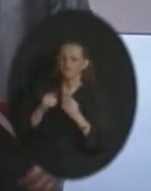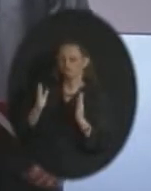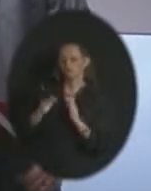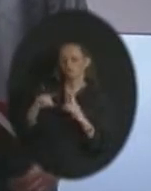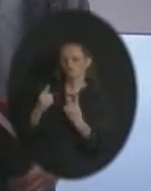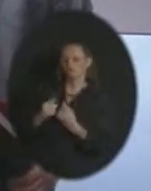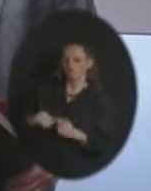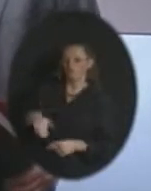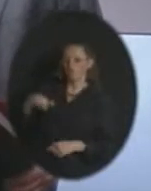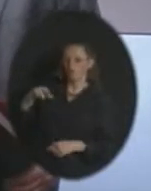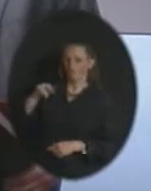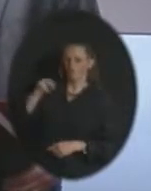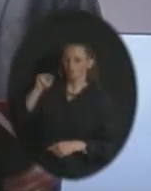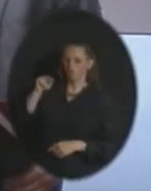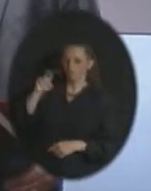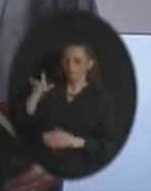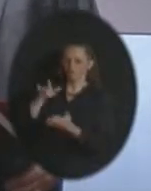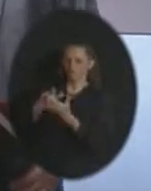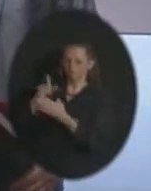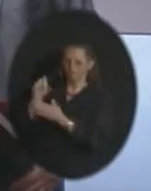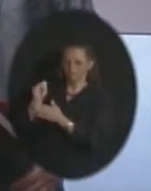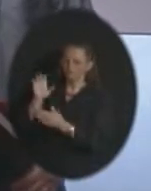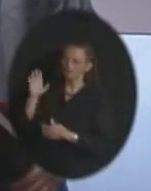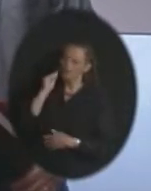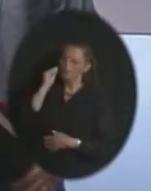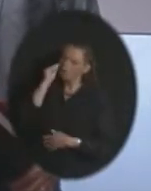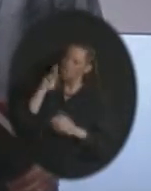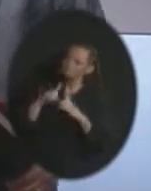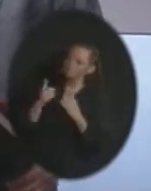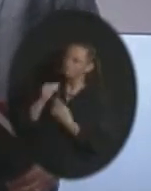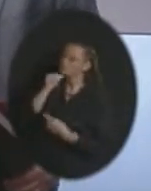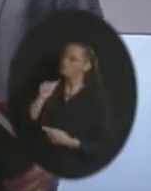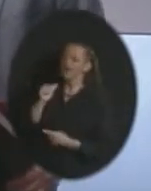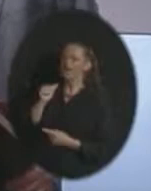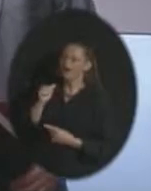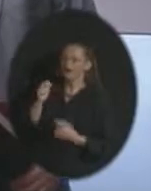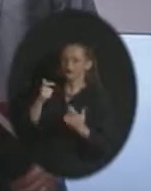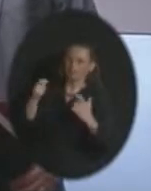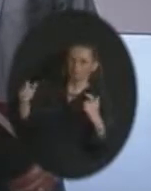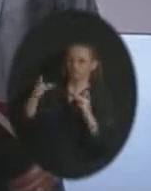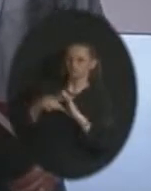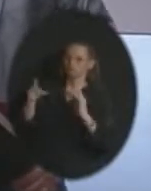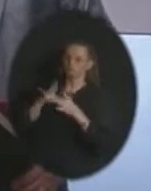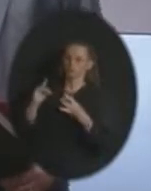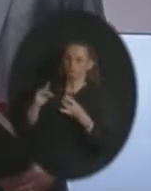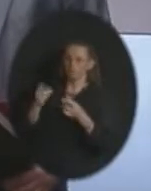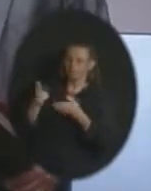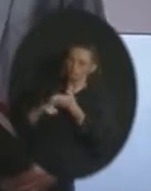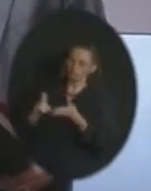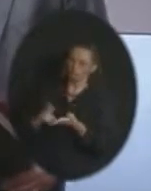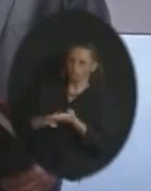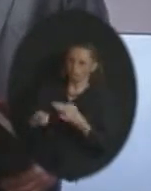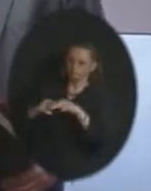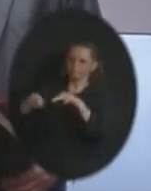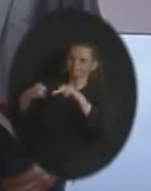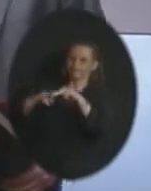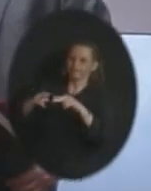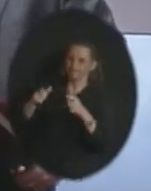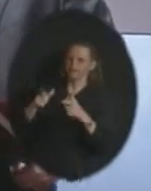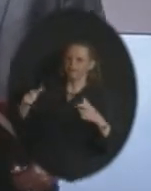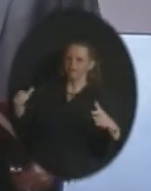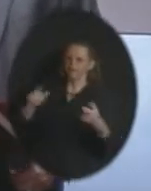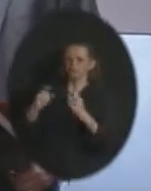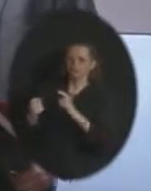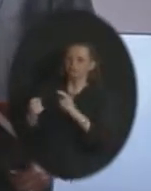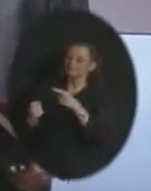Central Kansas. Her hometown district was not a story of enrollment growth and boundary changes, as she has shared with us that the same 17 kids